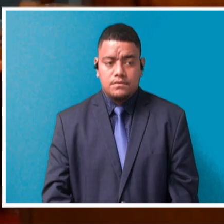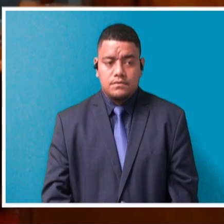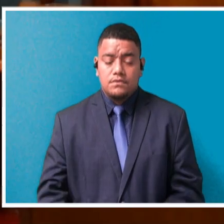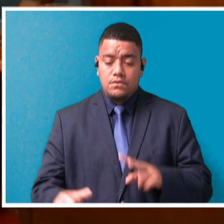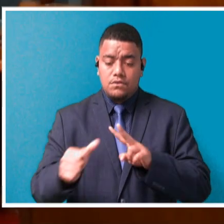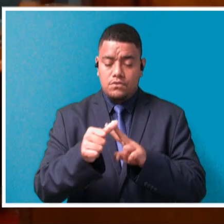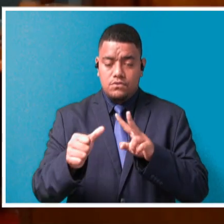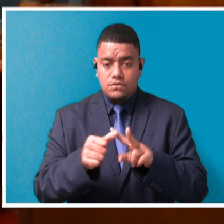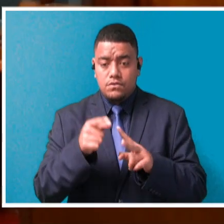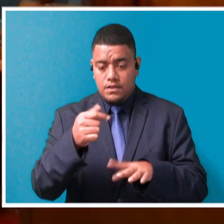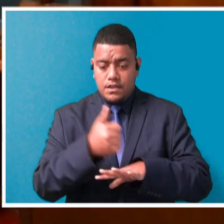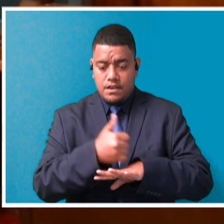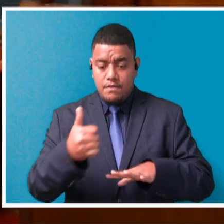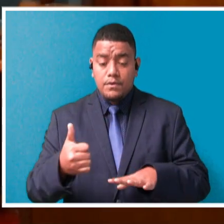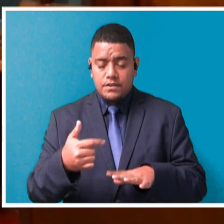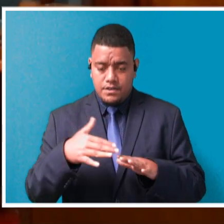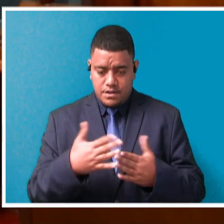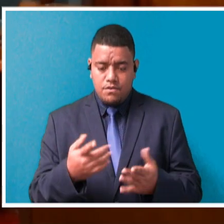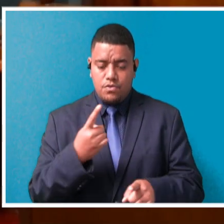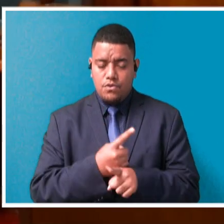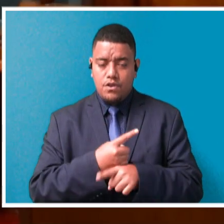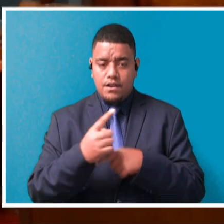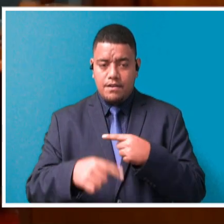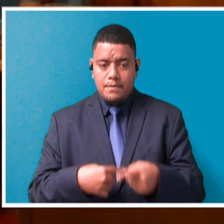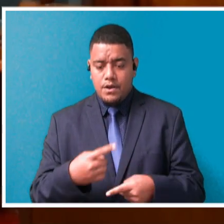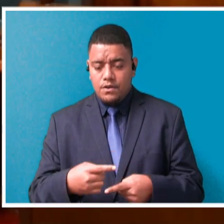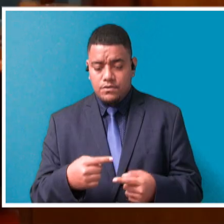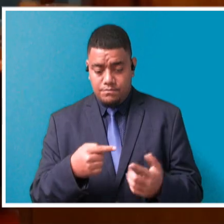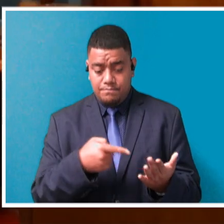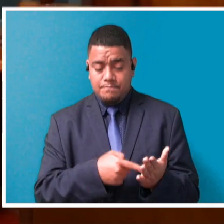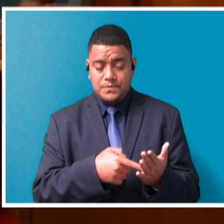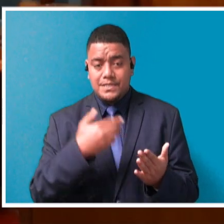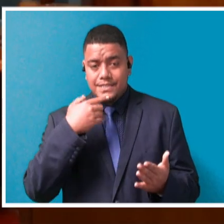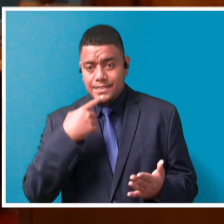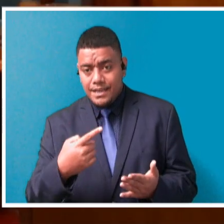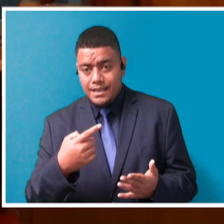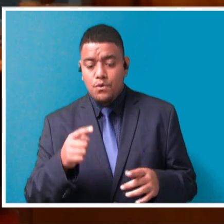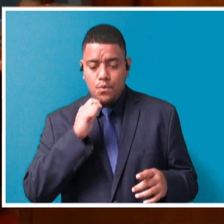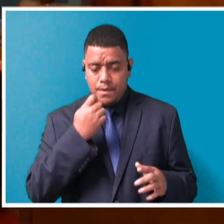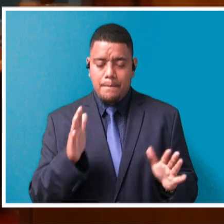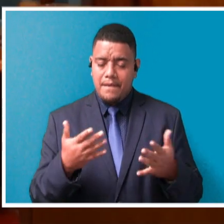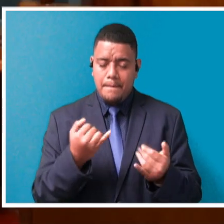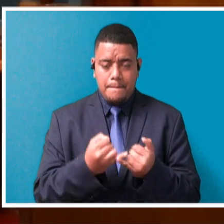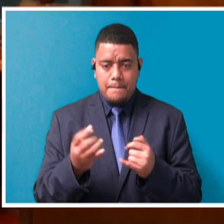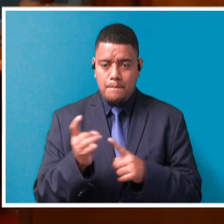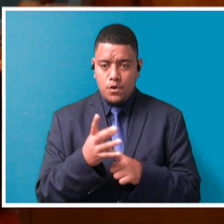Also, the government guarantee that we are now talking about, Mr. Speaker, sir, will play an important